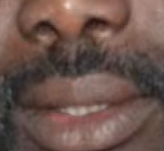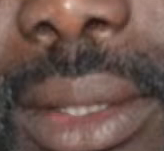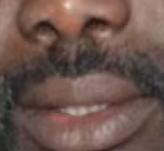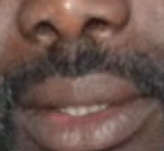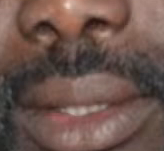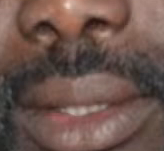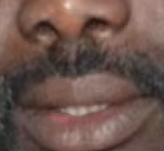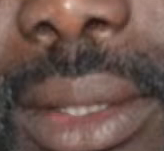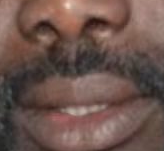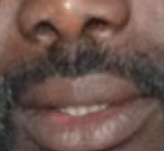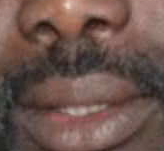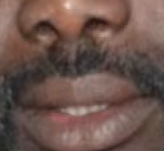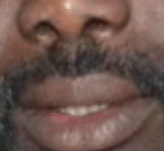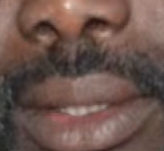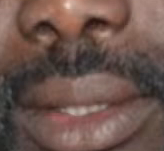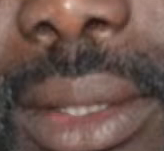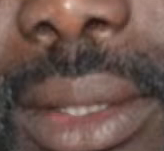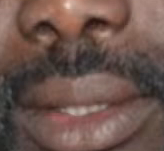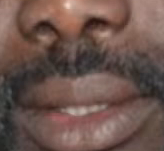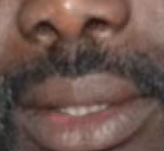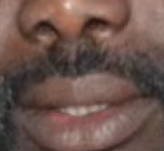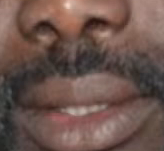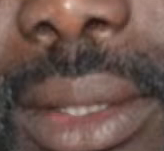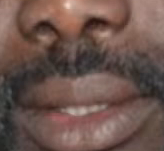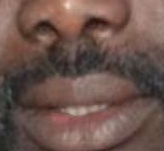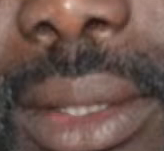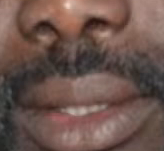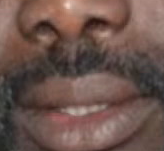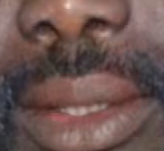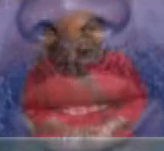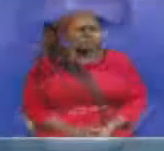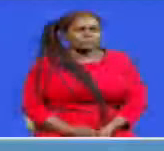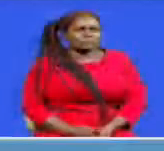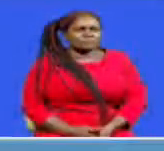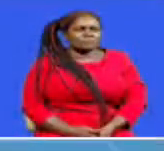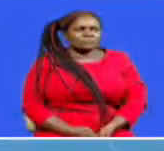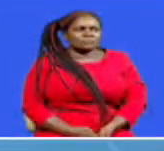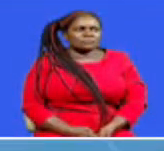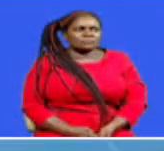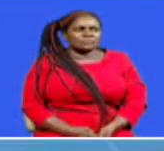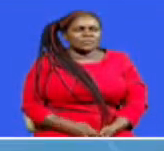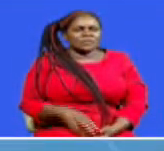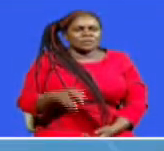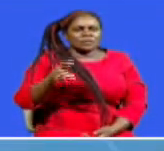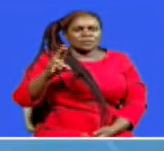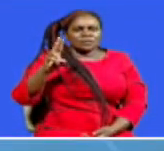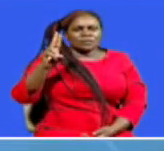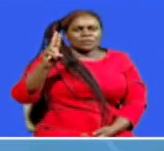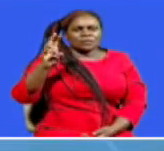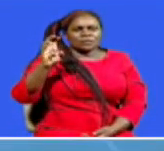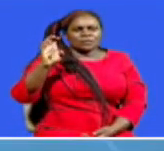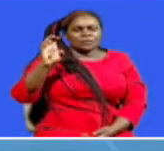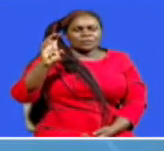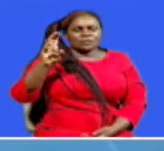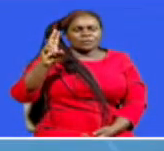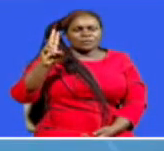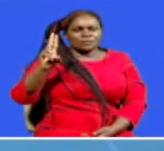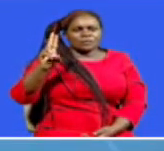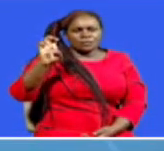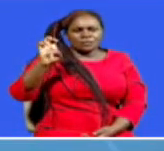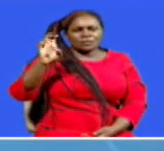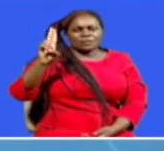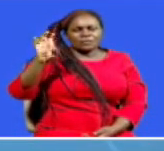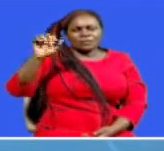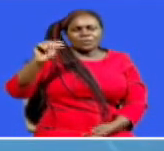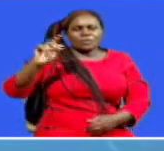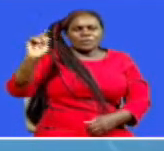Those are the stories that trended this week. But now let's go to the United Arab Emirates and Kenya